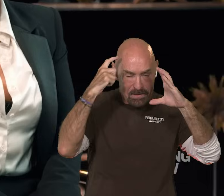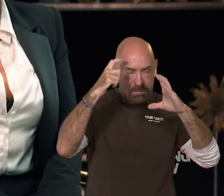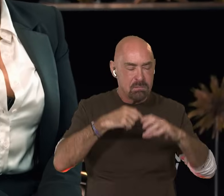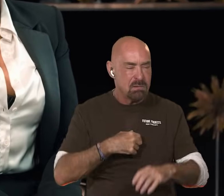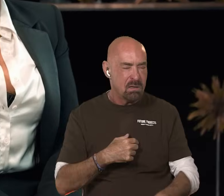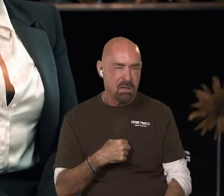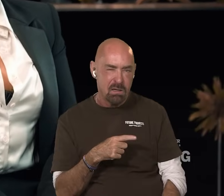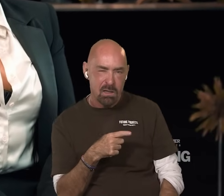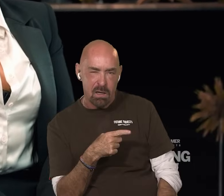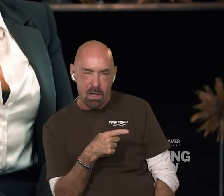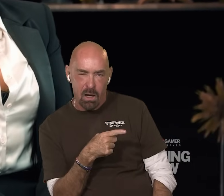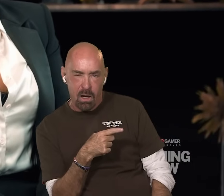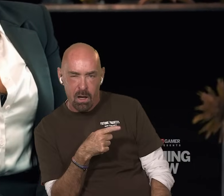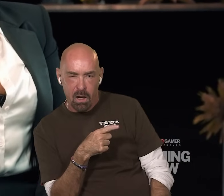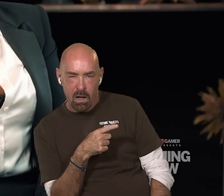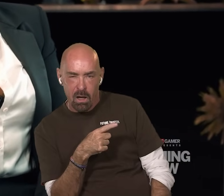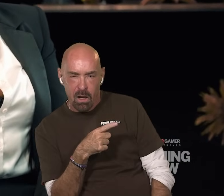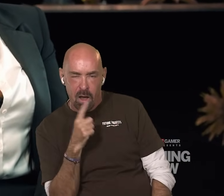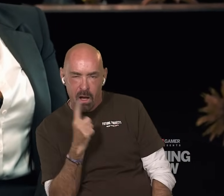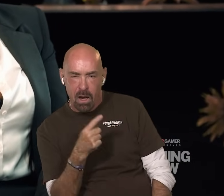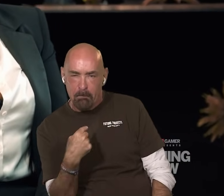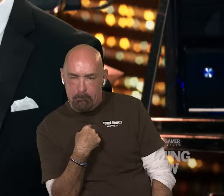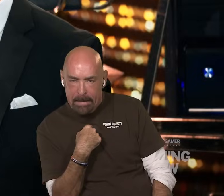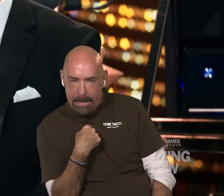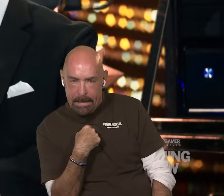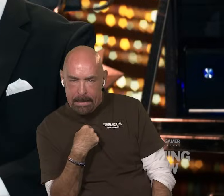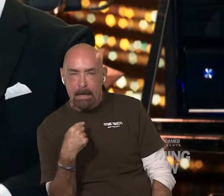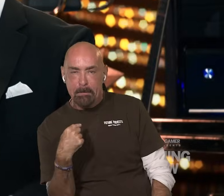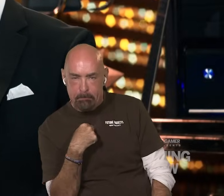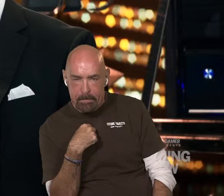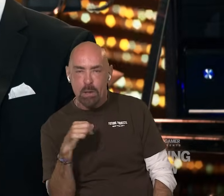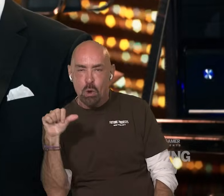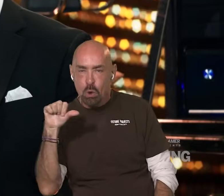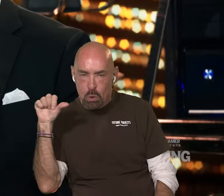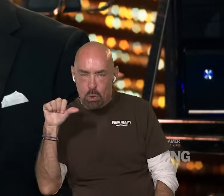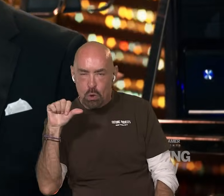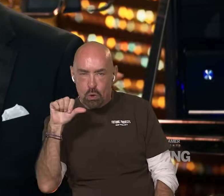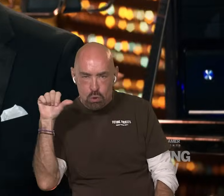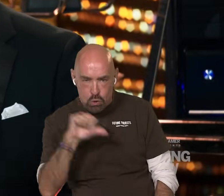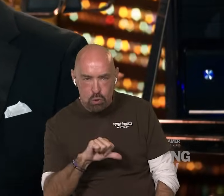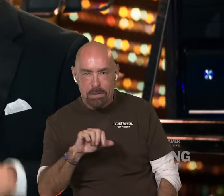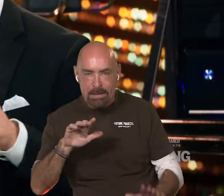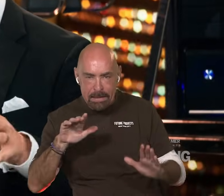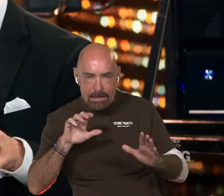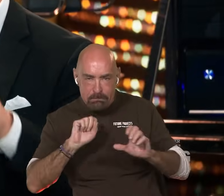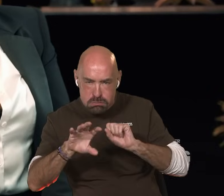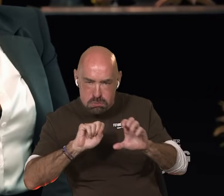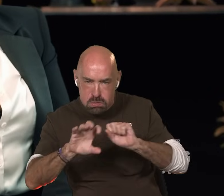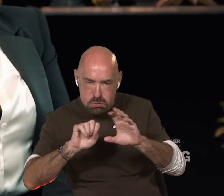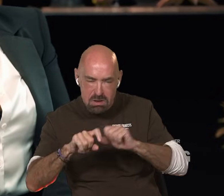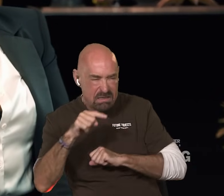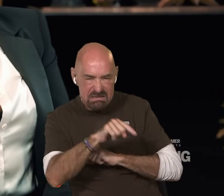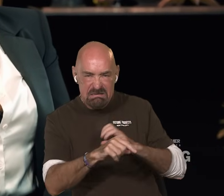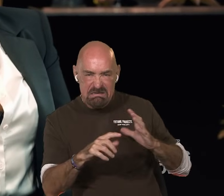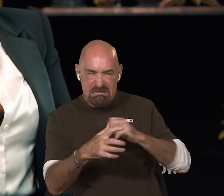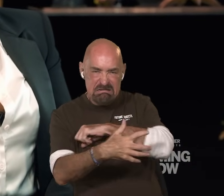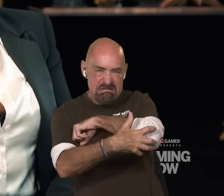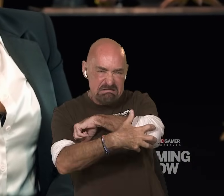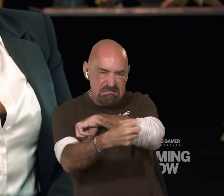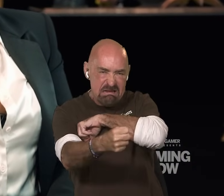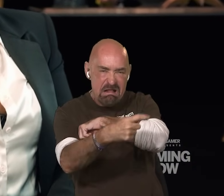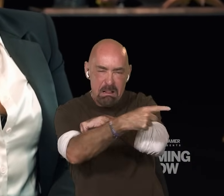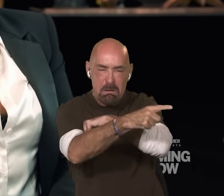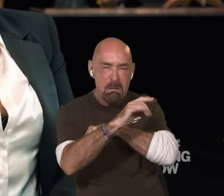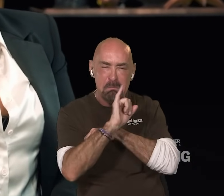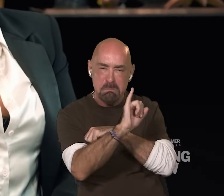existence at the best. I was supposed to introduce that trailer. Me, Mika. And then he just swoops in and steals it. Ho, you've